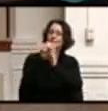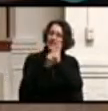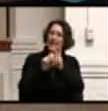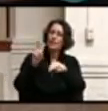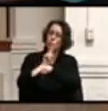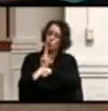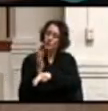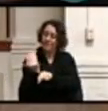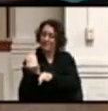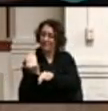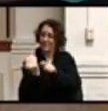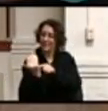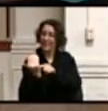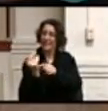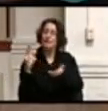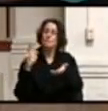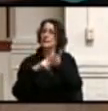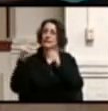can we,